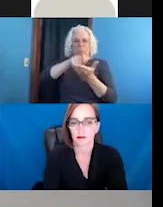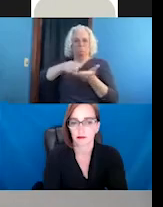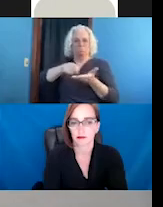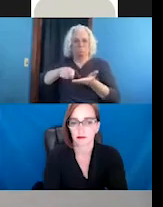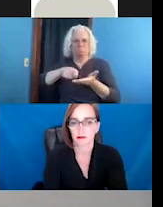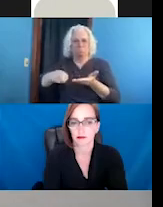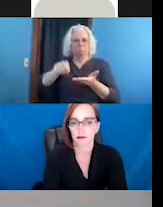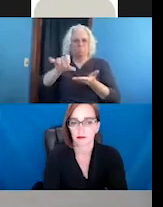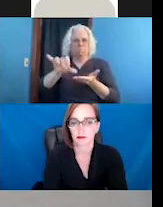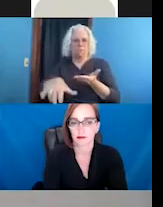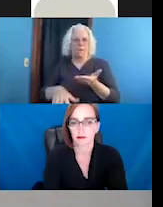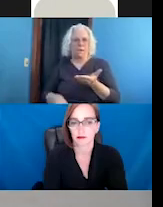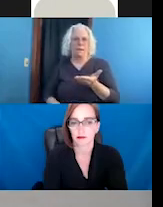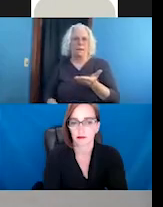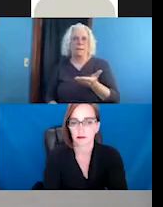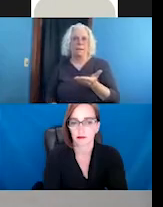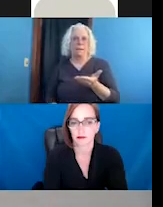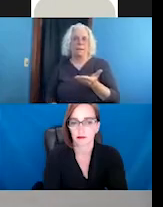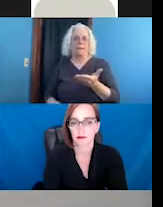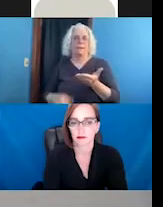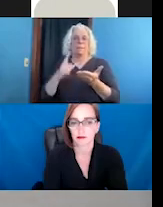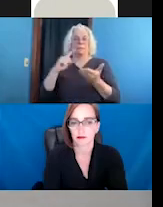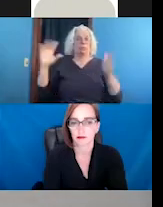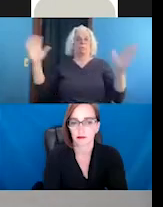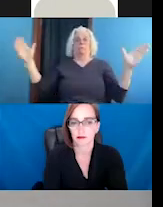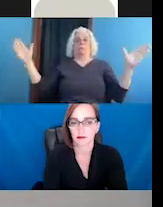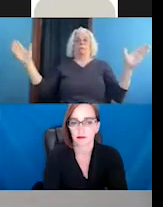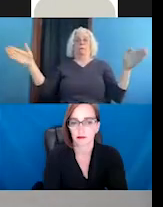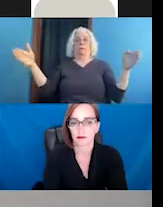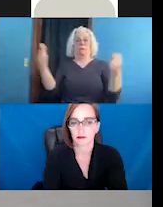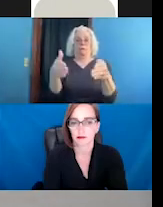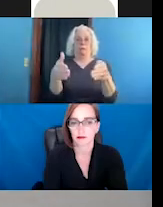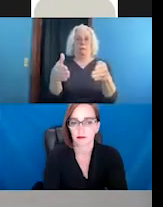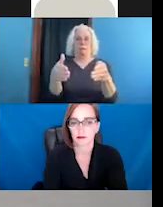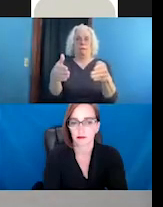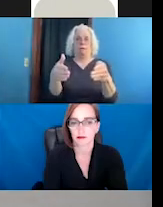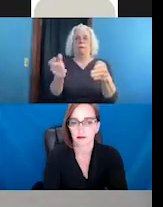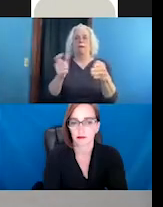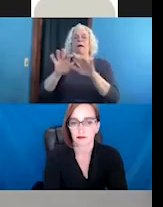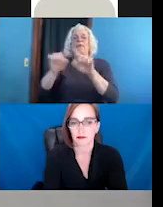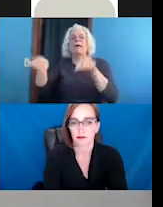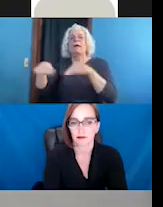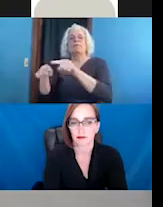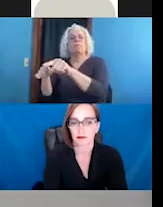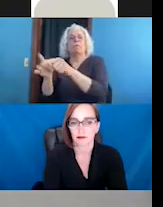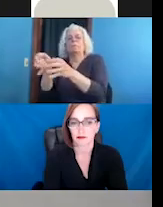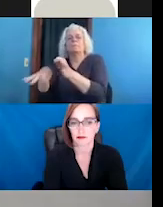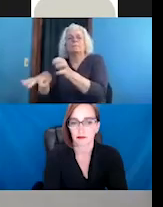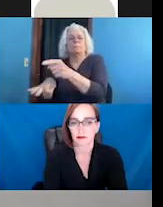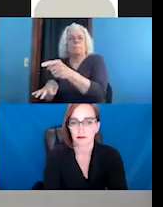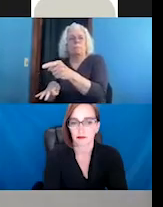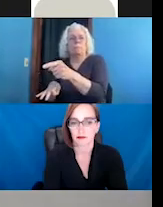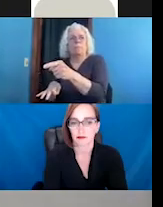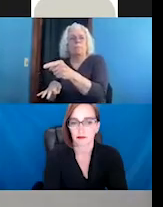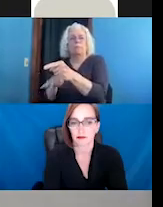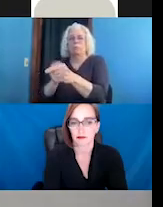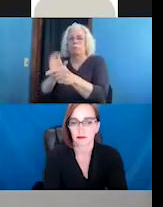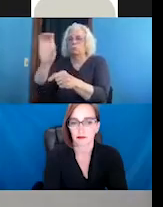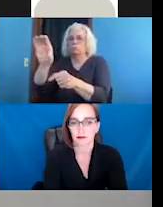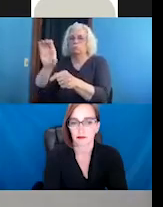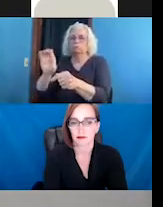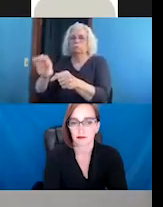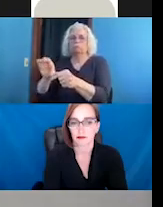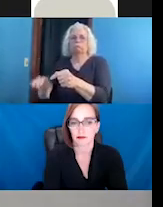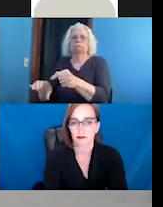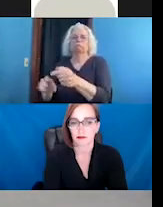for starting to narrow down. The form is very simple. It talks a little bit about, asks you